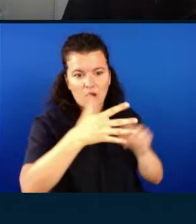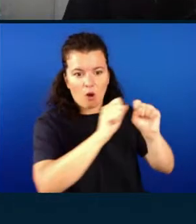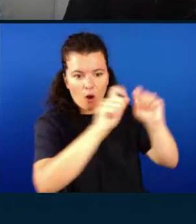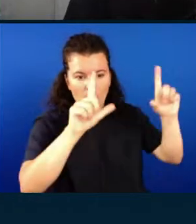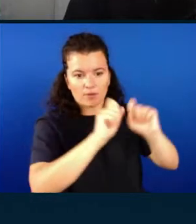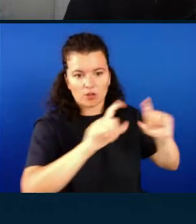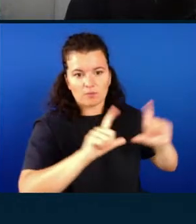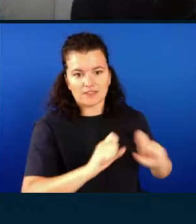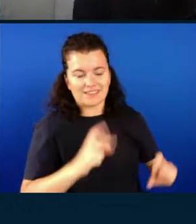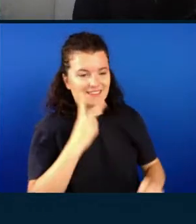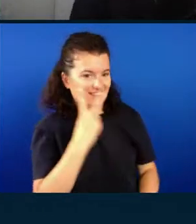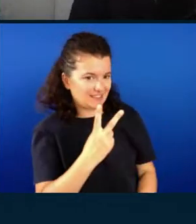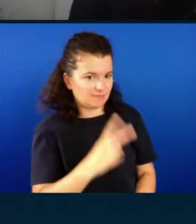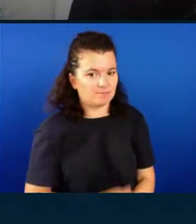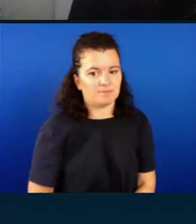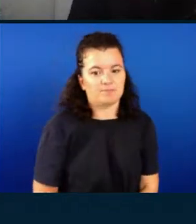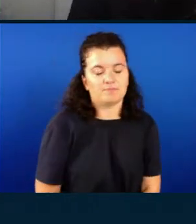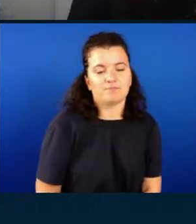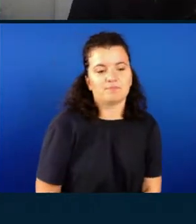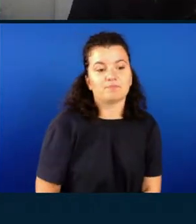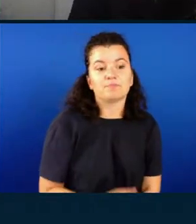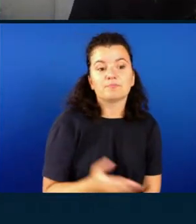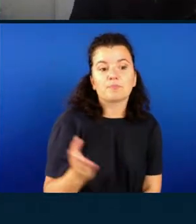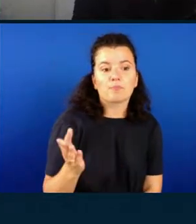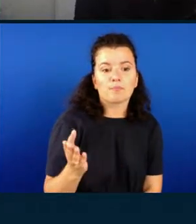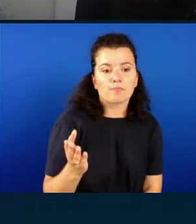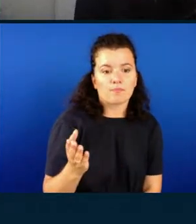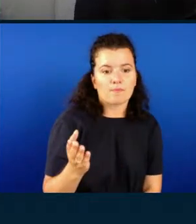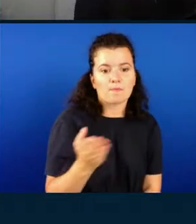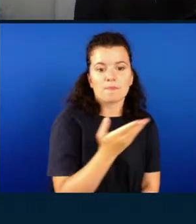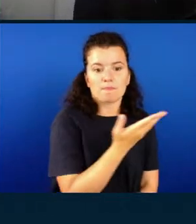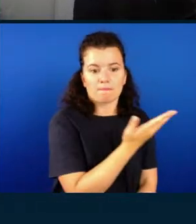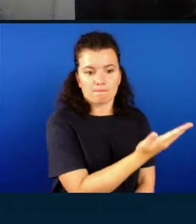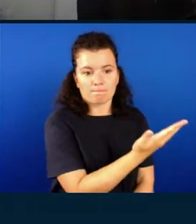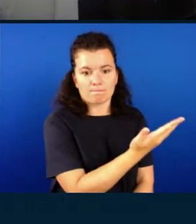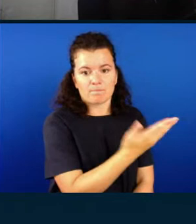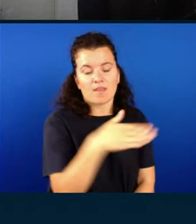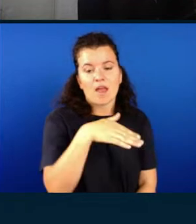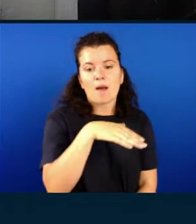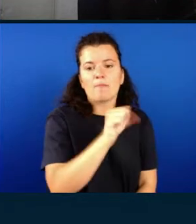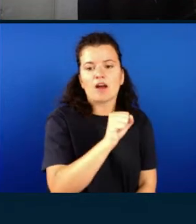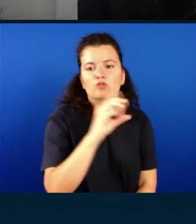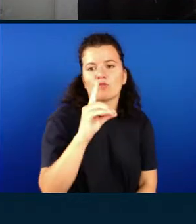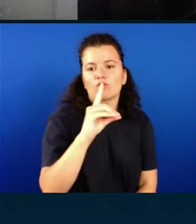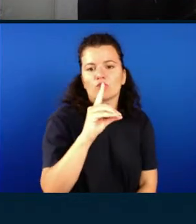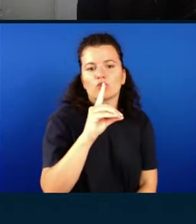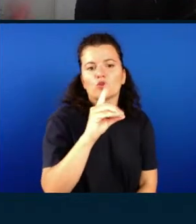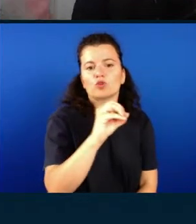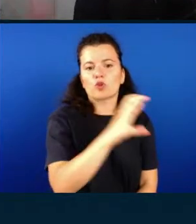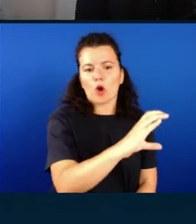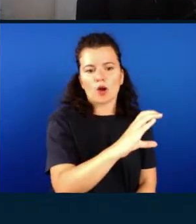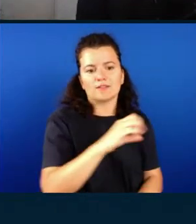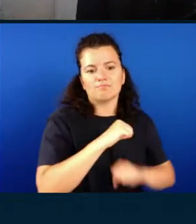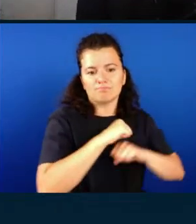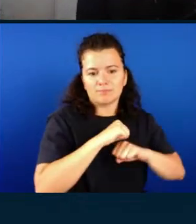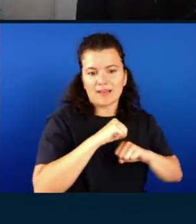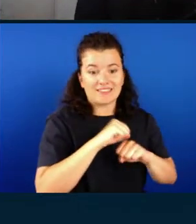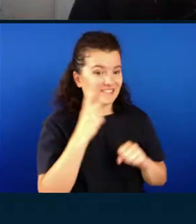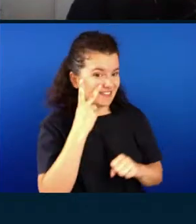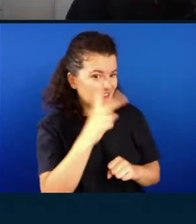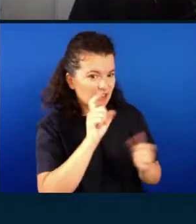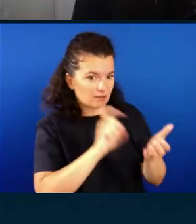And what I've linked here is a Microsoft Docs page that can help you deploy through Visual Studio Code. They have some very